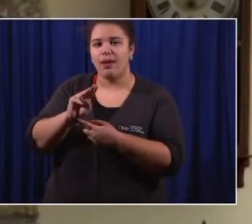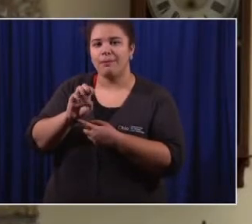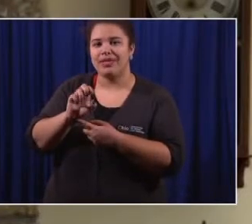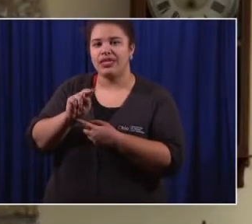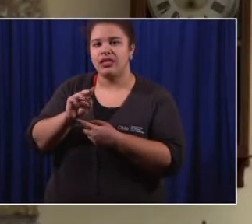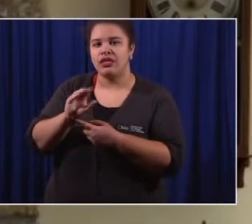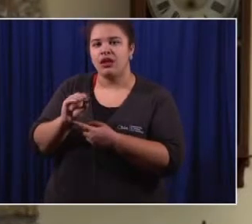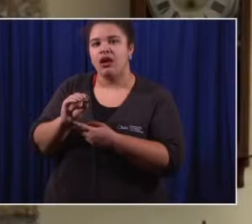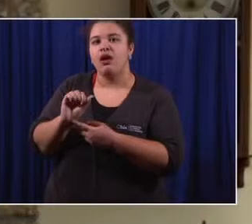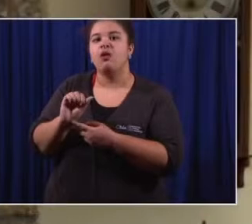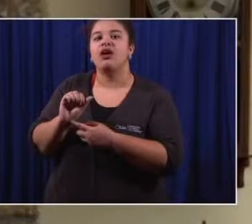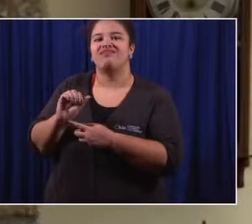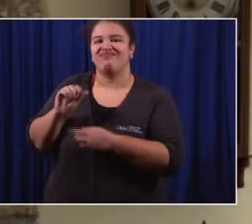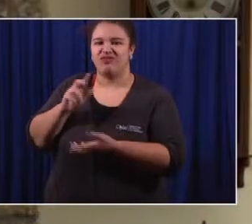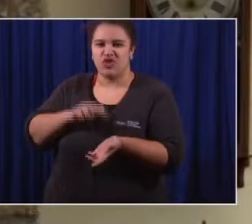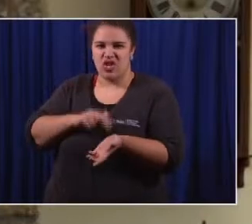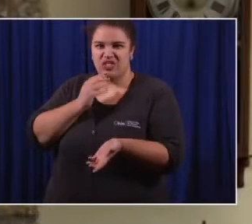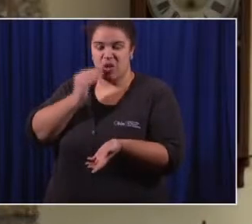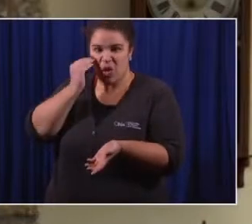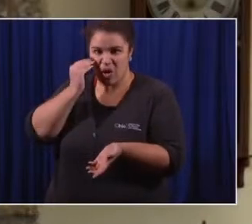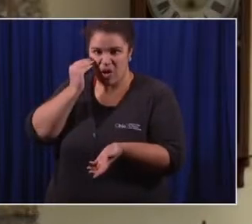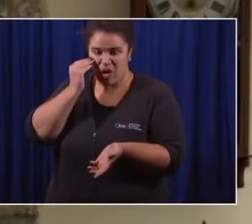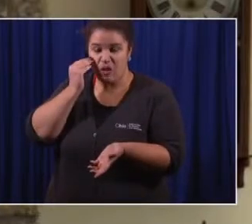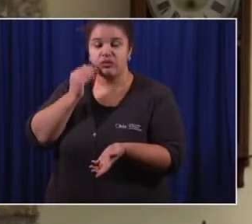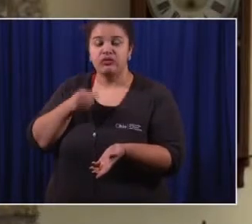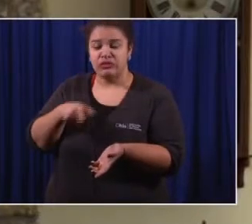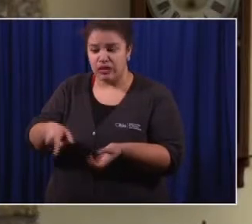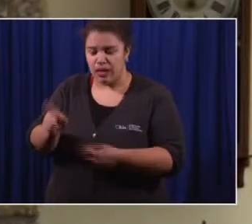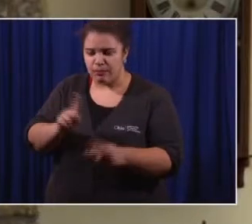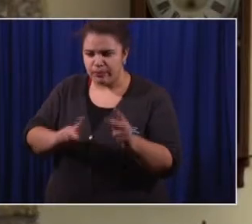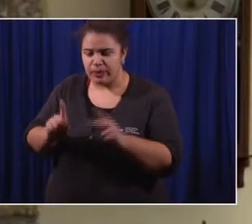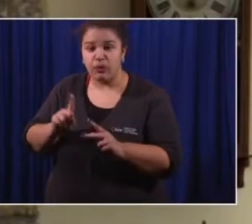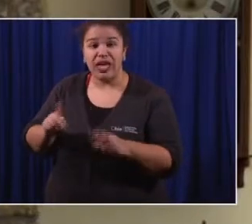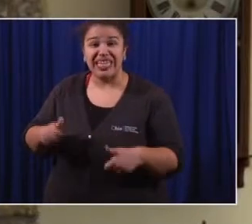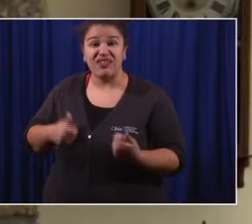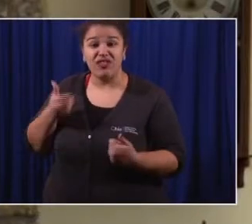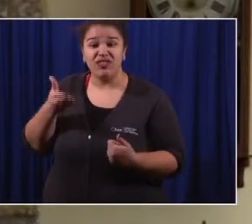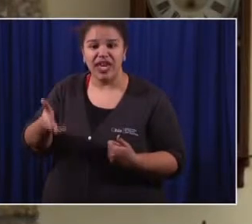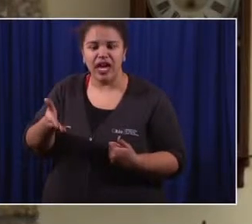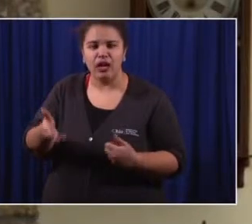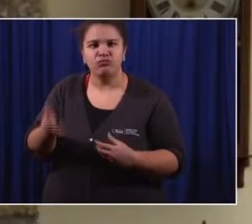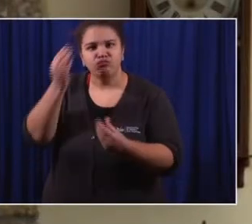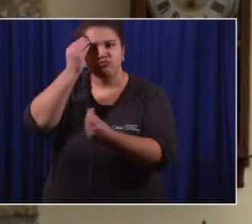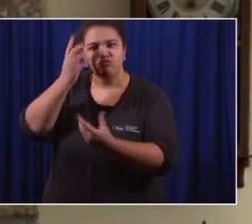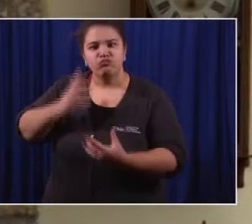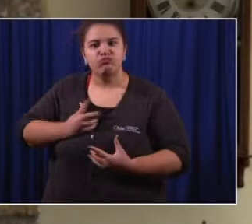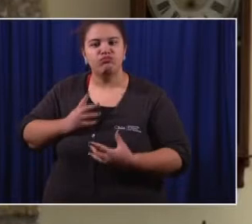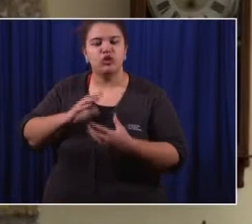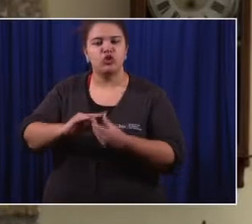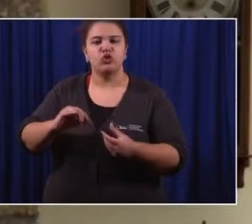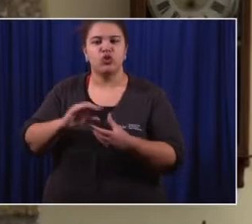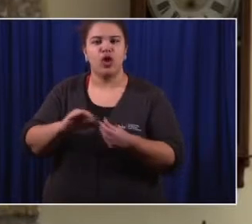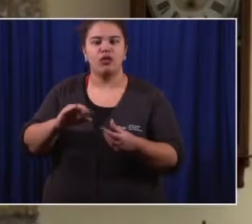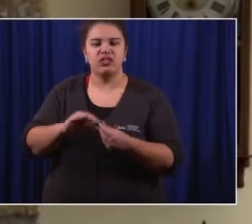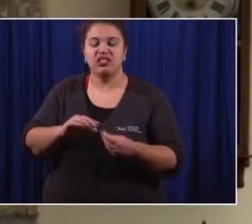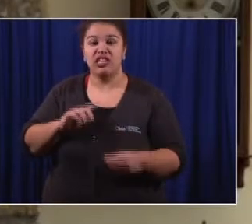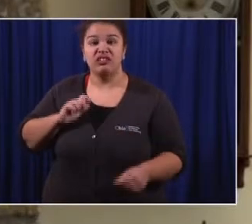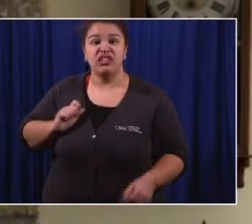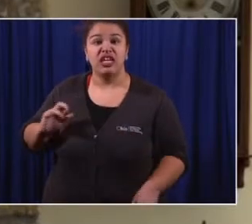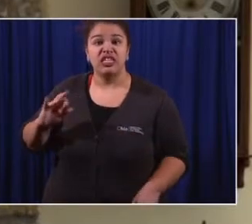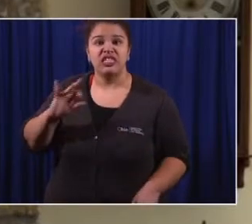current employees, and even residents living there now have contacted me with similar allegations of staff